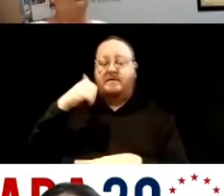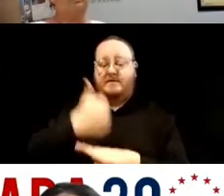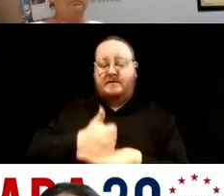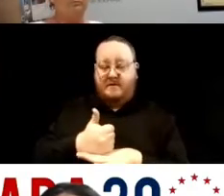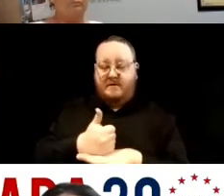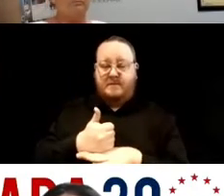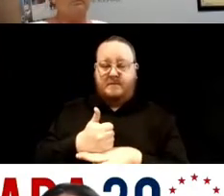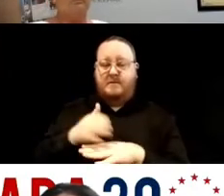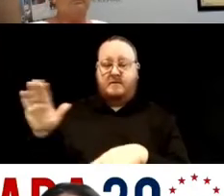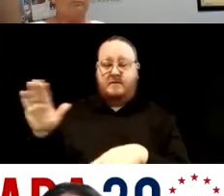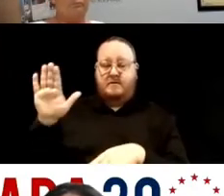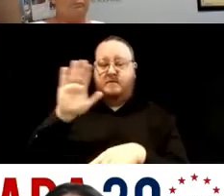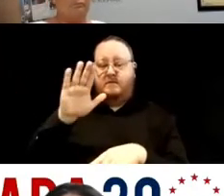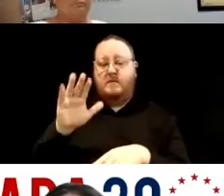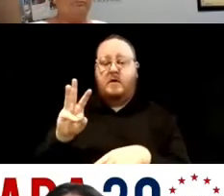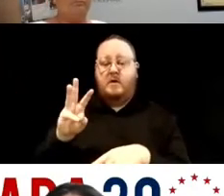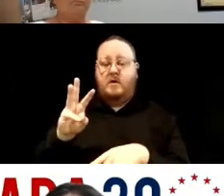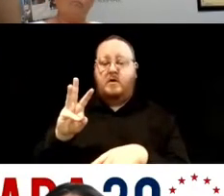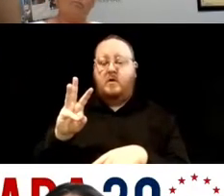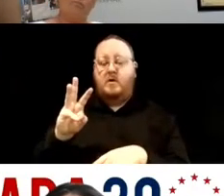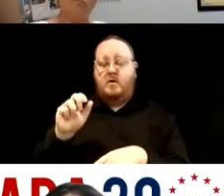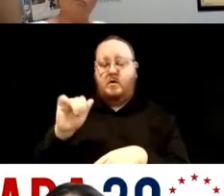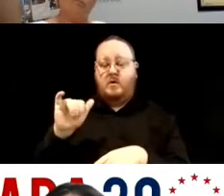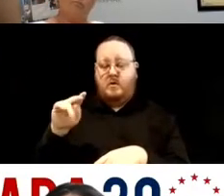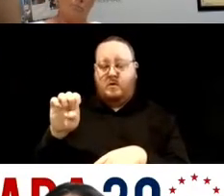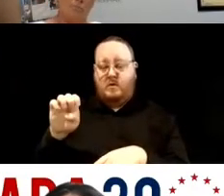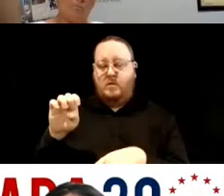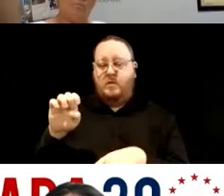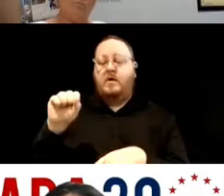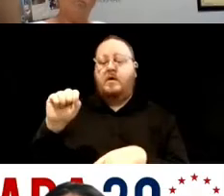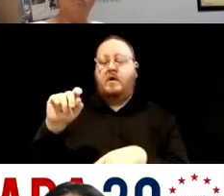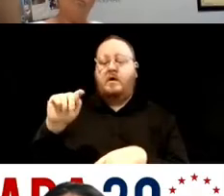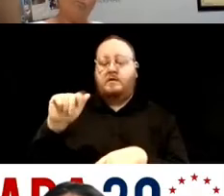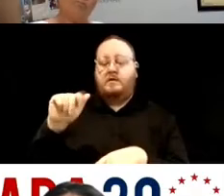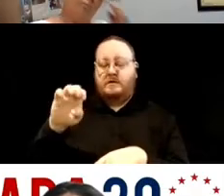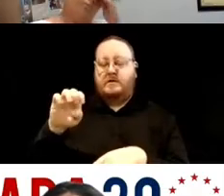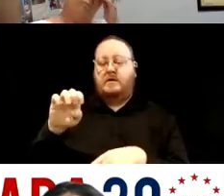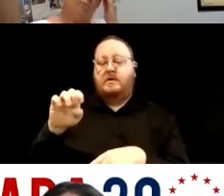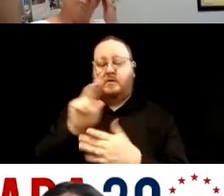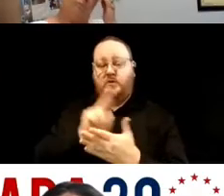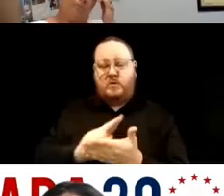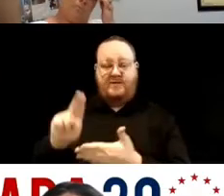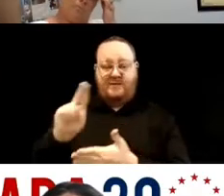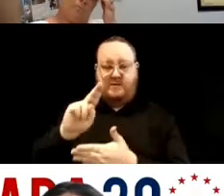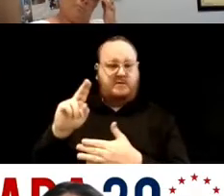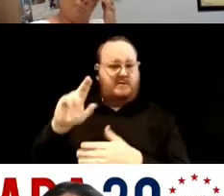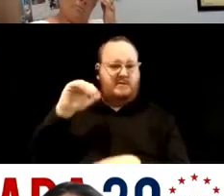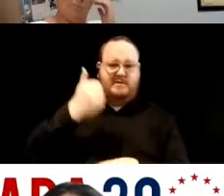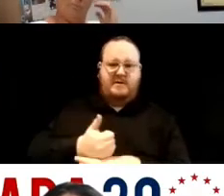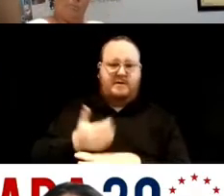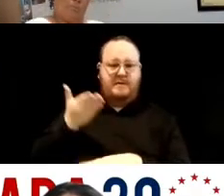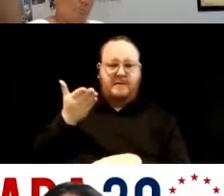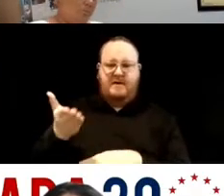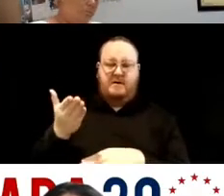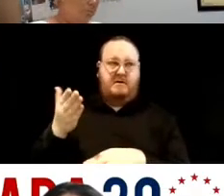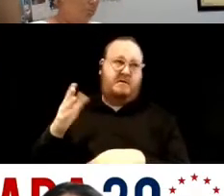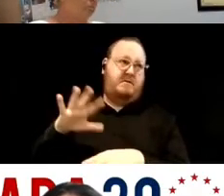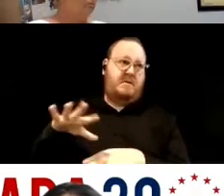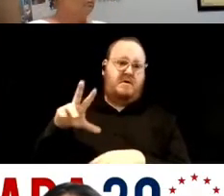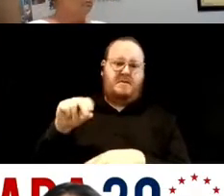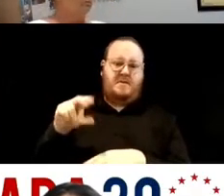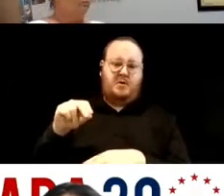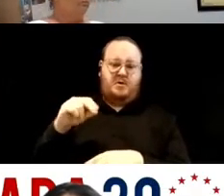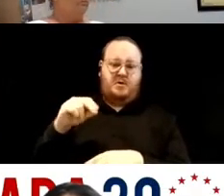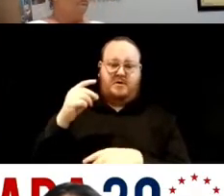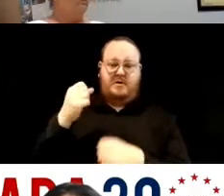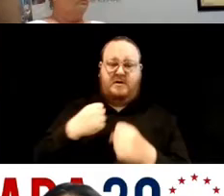And we are housed at Wayne State. We've been there for about 30 years, a little over 30 years, actually. And